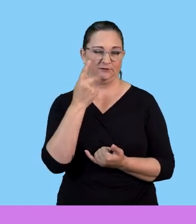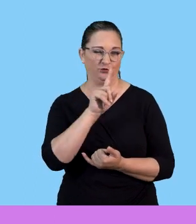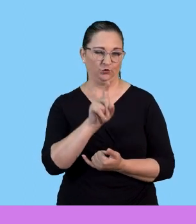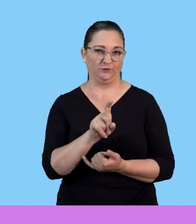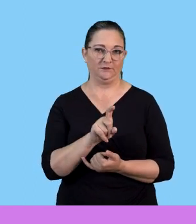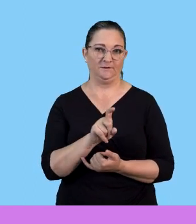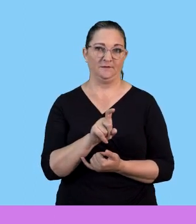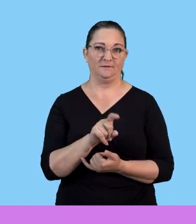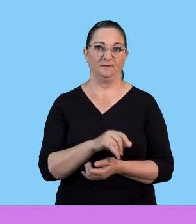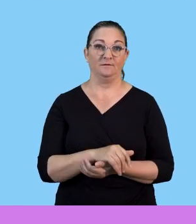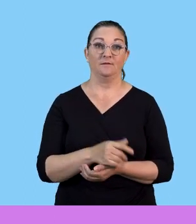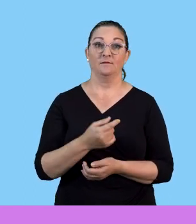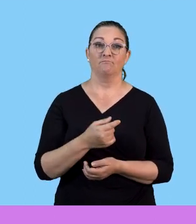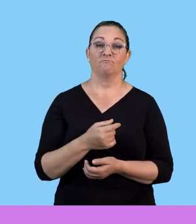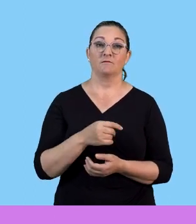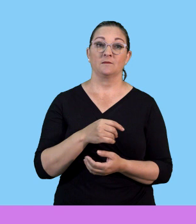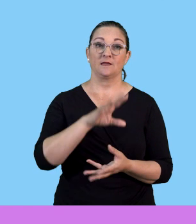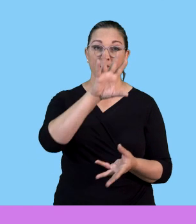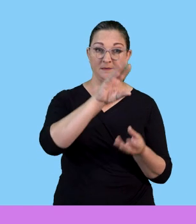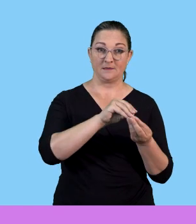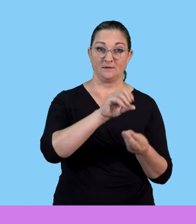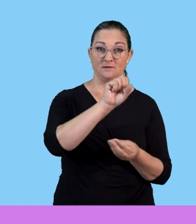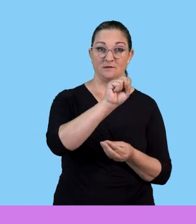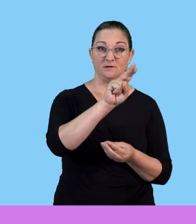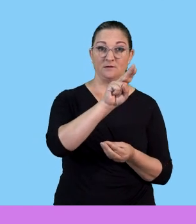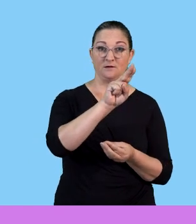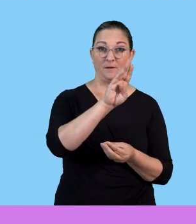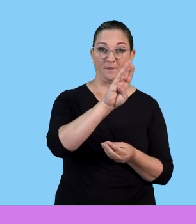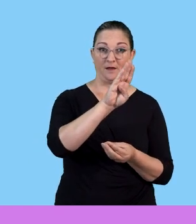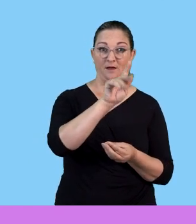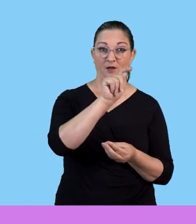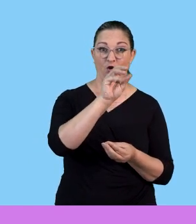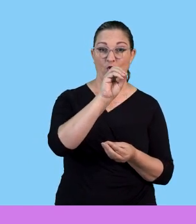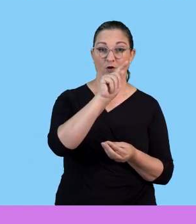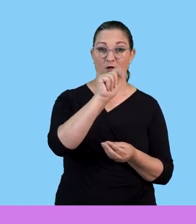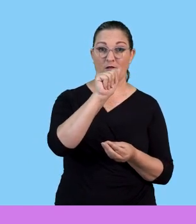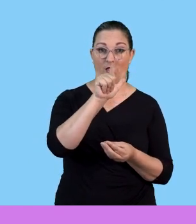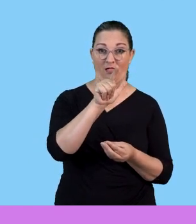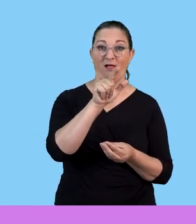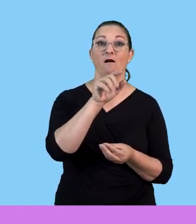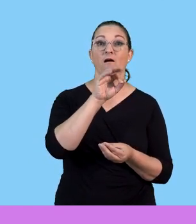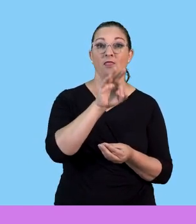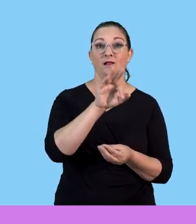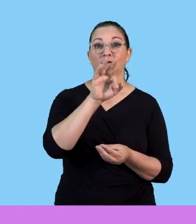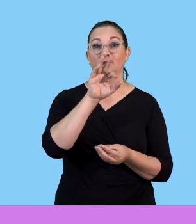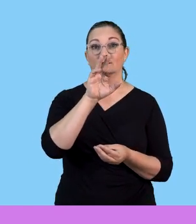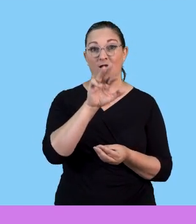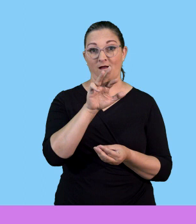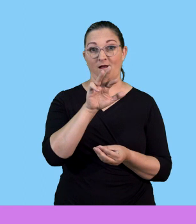the question. Our subtotal is 39 Rand